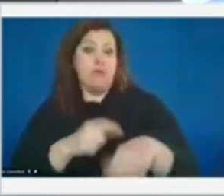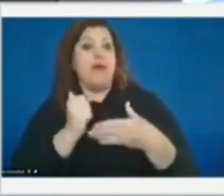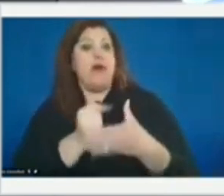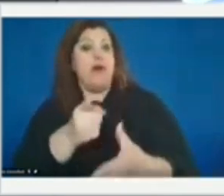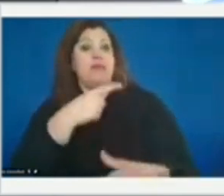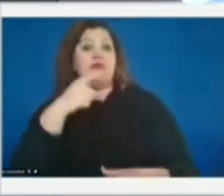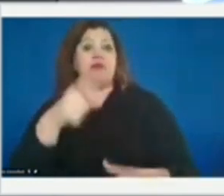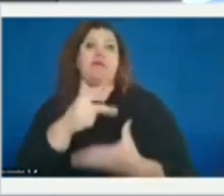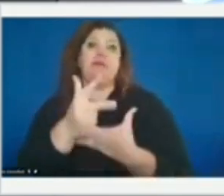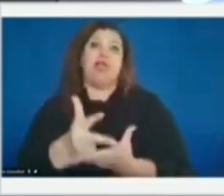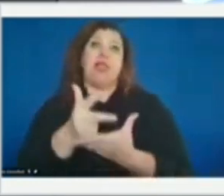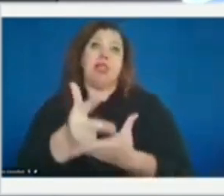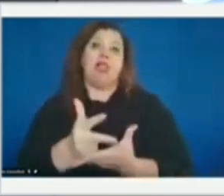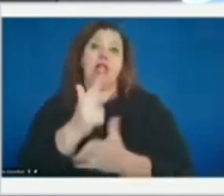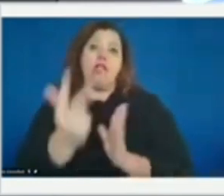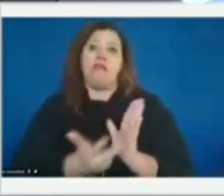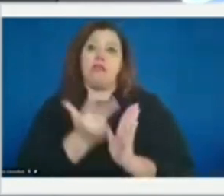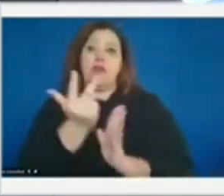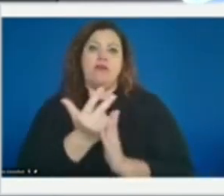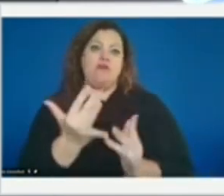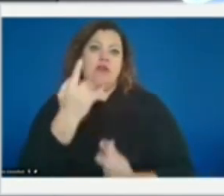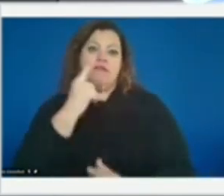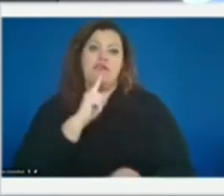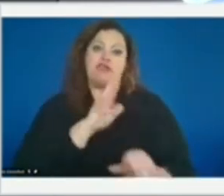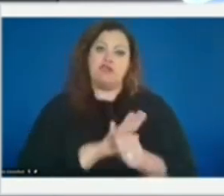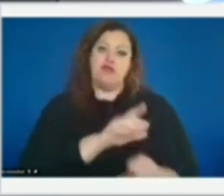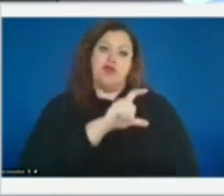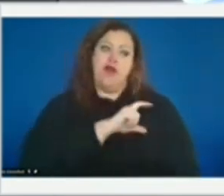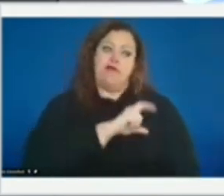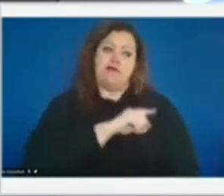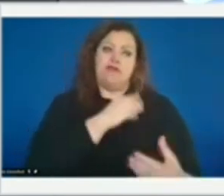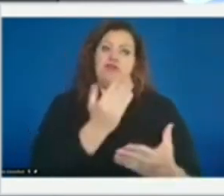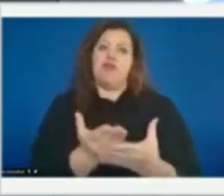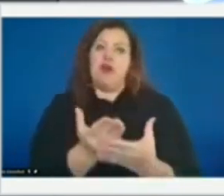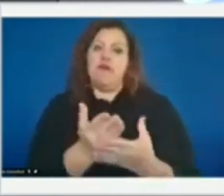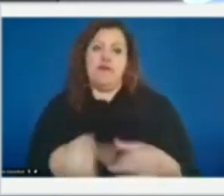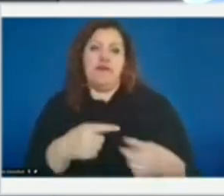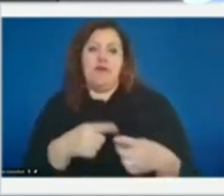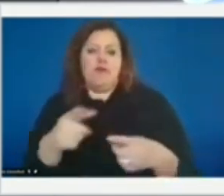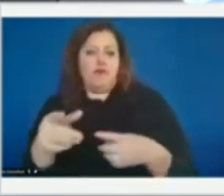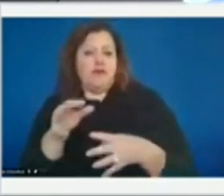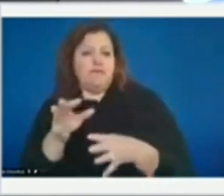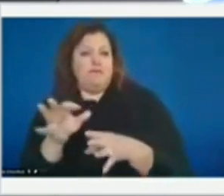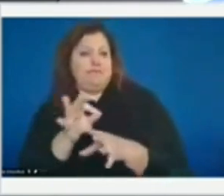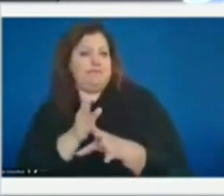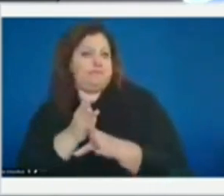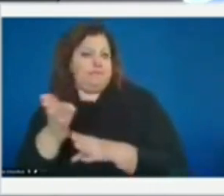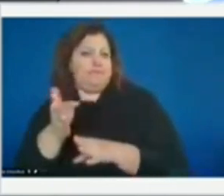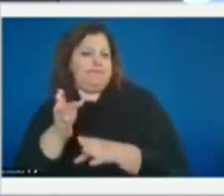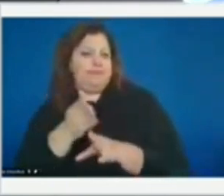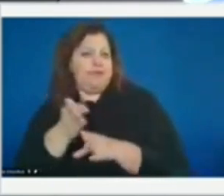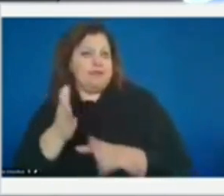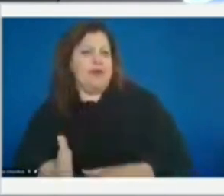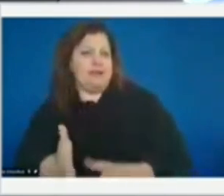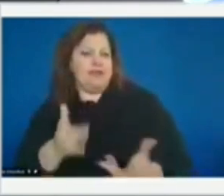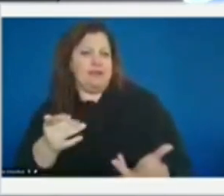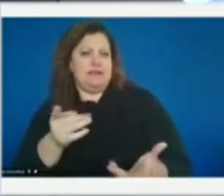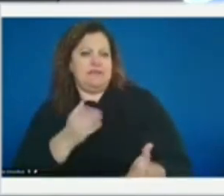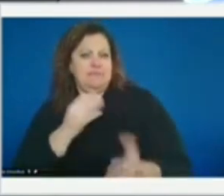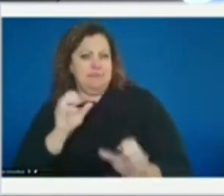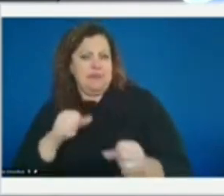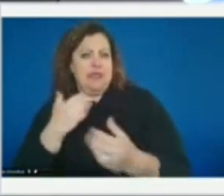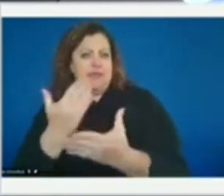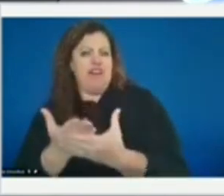3 hours waiting for a sworn officer to get there, when a highly trained specialist who just happens to not carry a gun and a badge can come out and